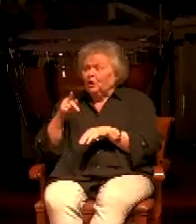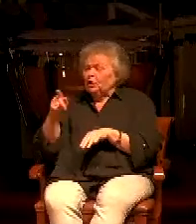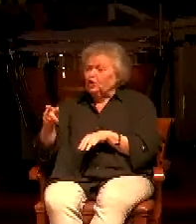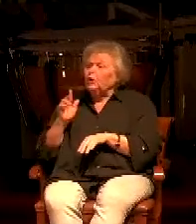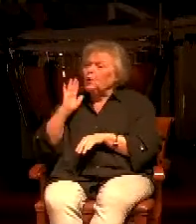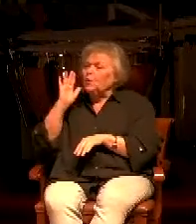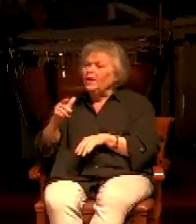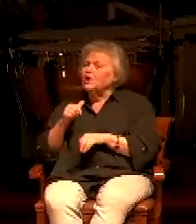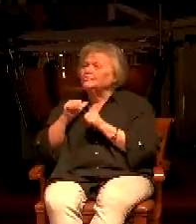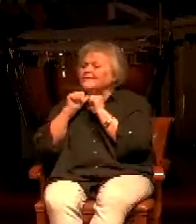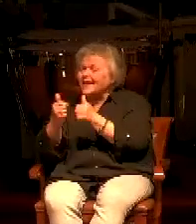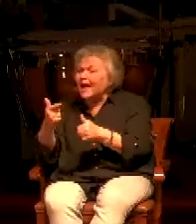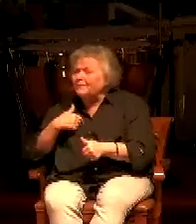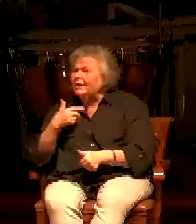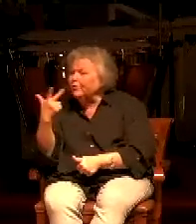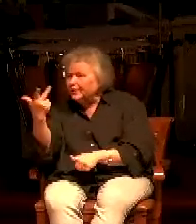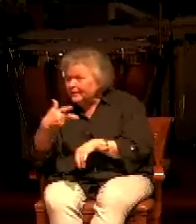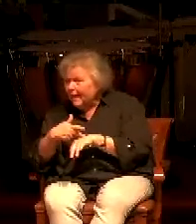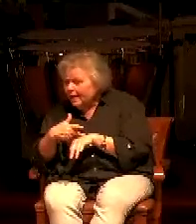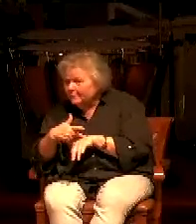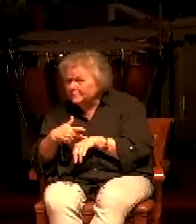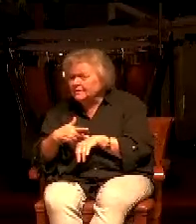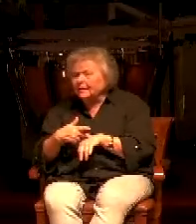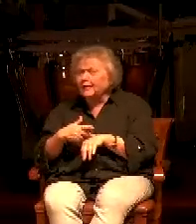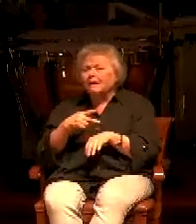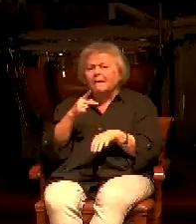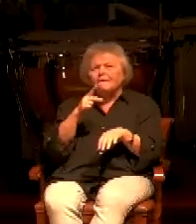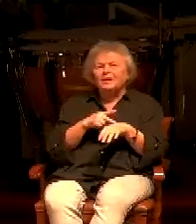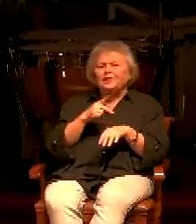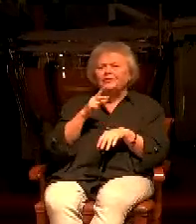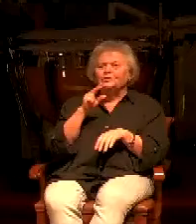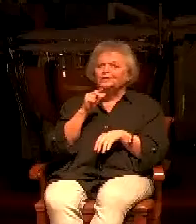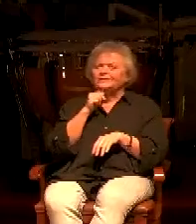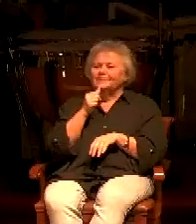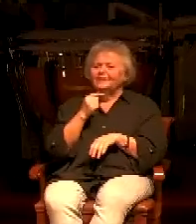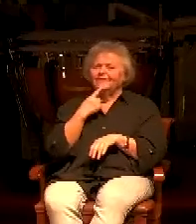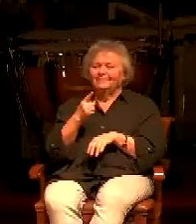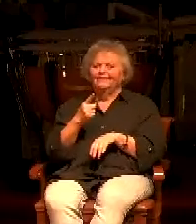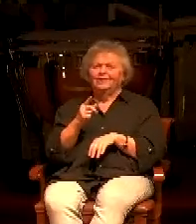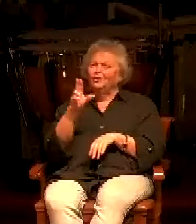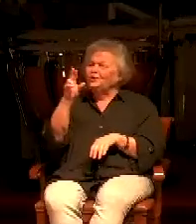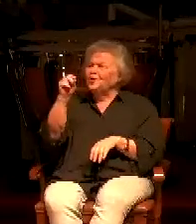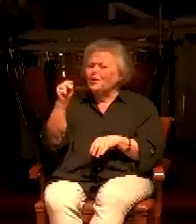to the death. And then when the going got tough